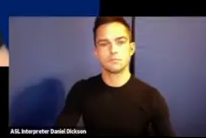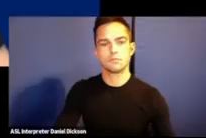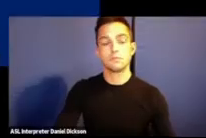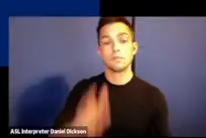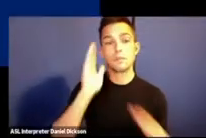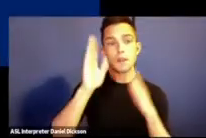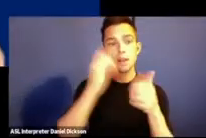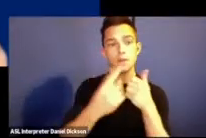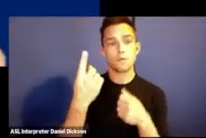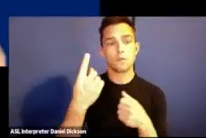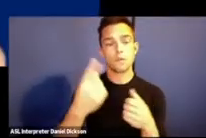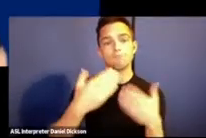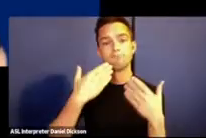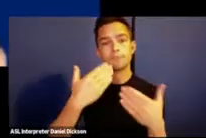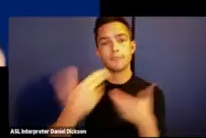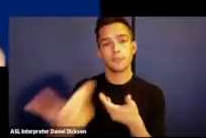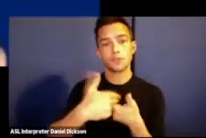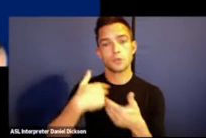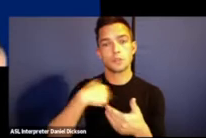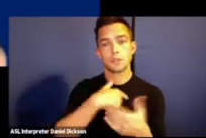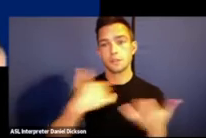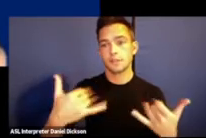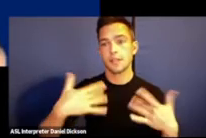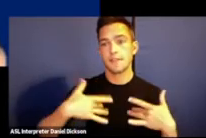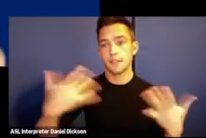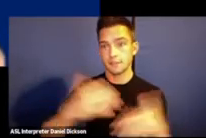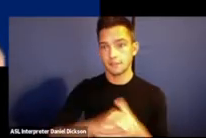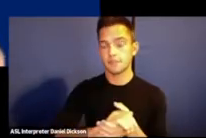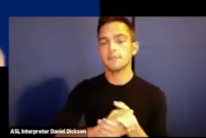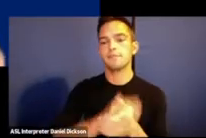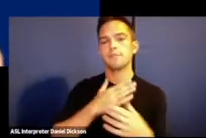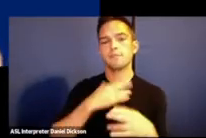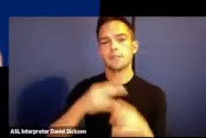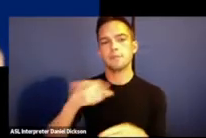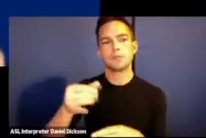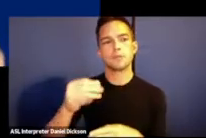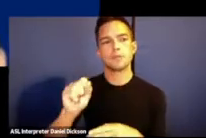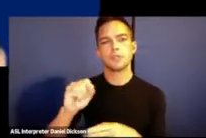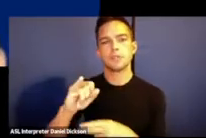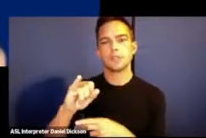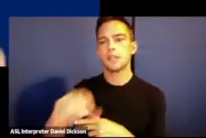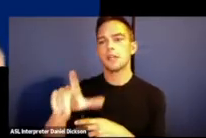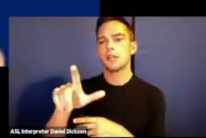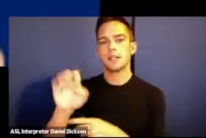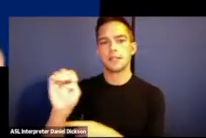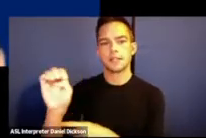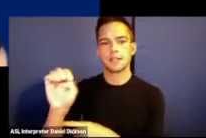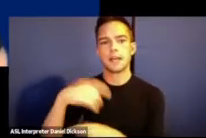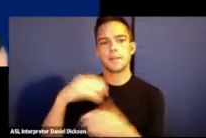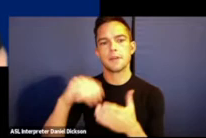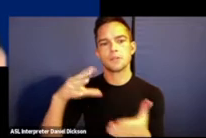Hello, everyone, and thank you for joining us for today's event. My name is Josie Lee, and I am a student at